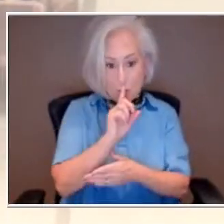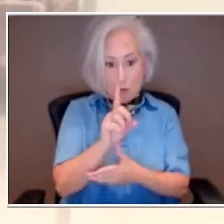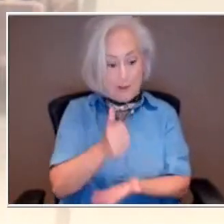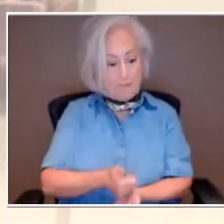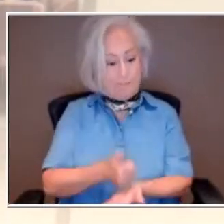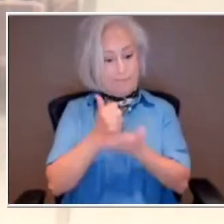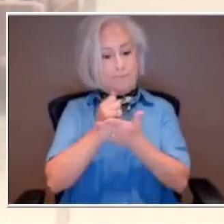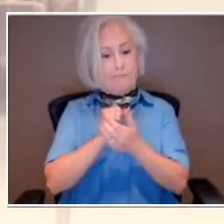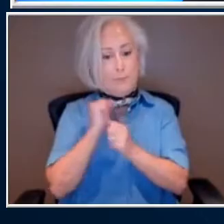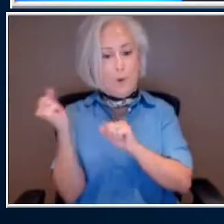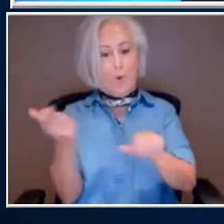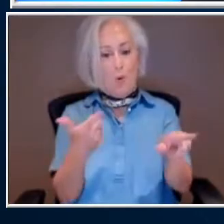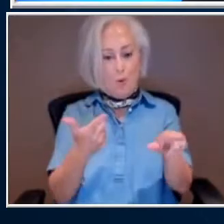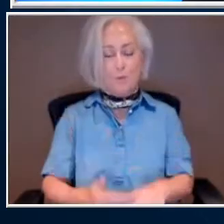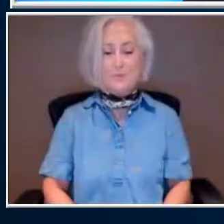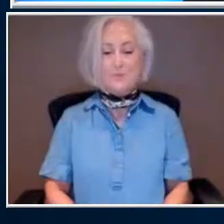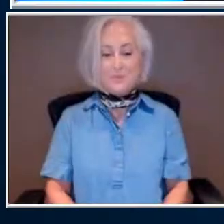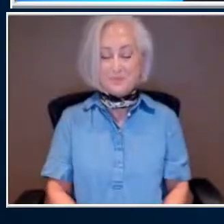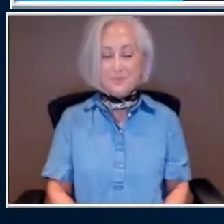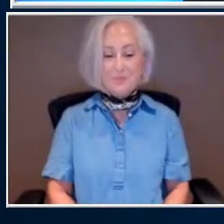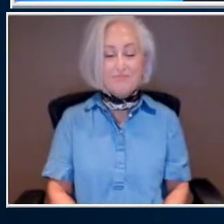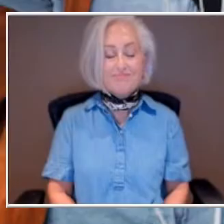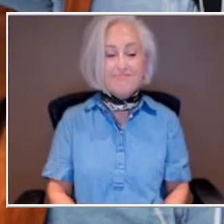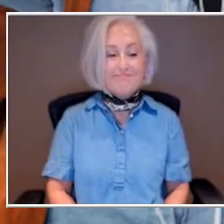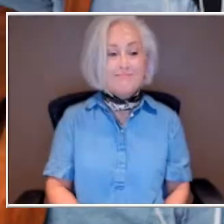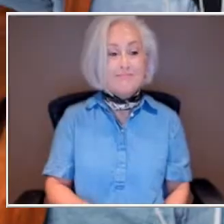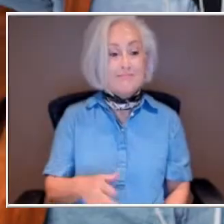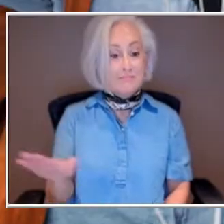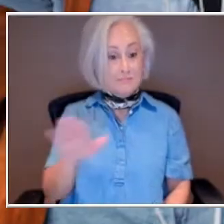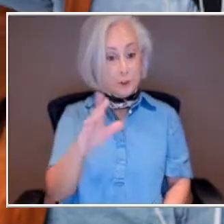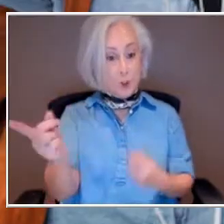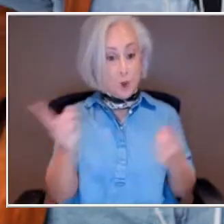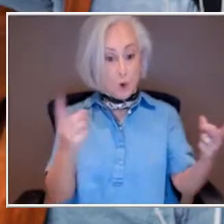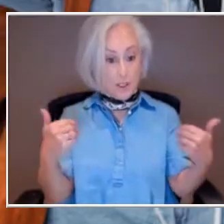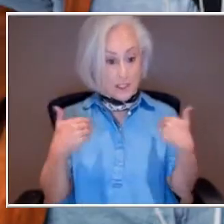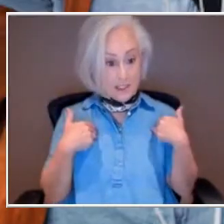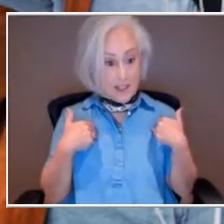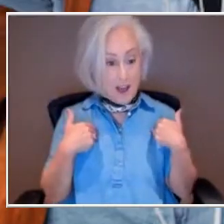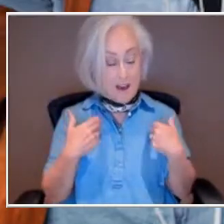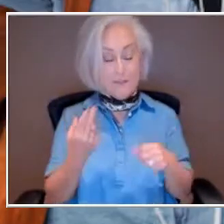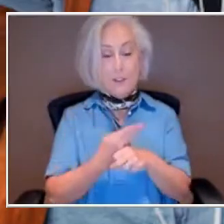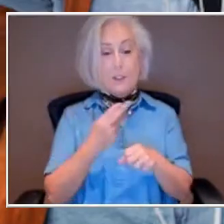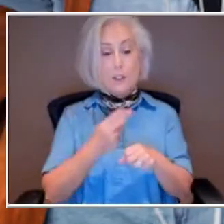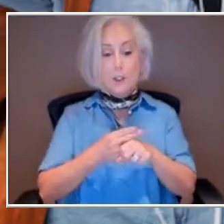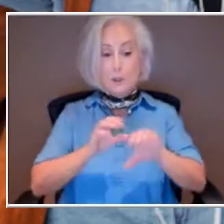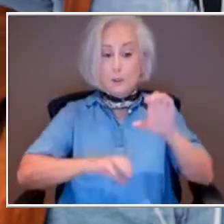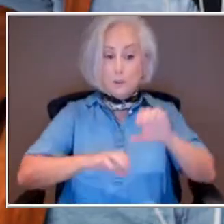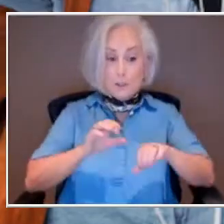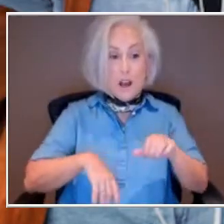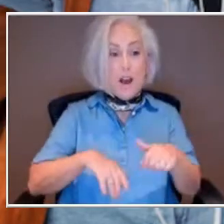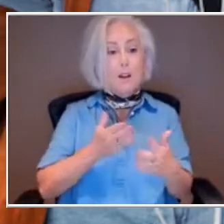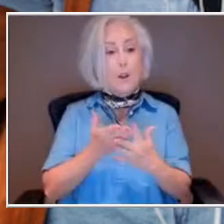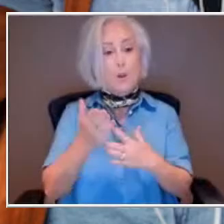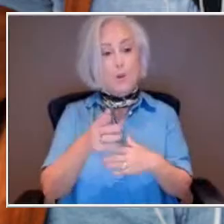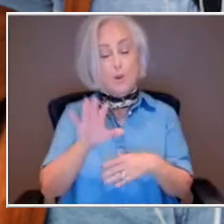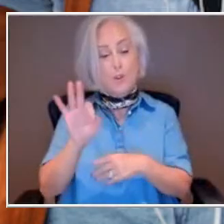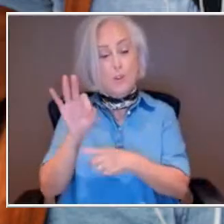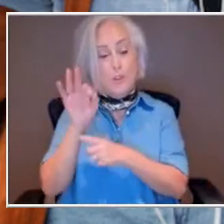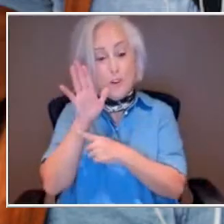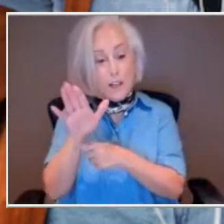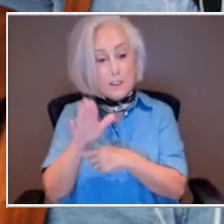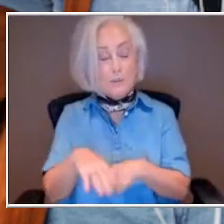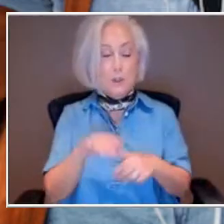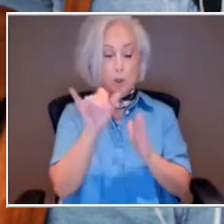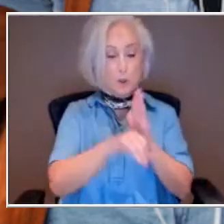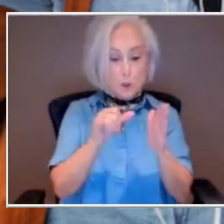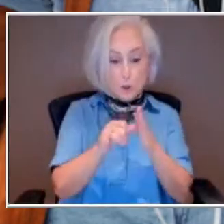all of us. Well, be sure to ask your questions. You can use the chat on YouTube or Facebook. You can email the Medical News Network. That information is